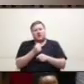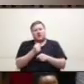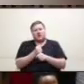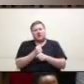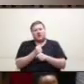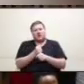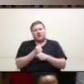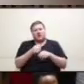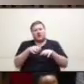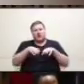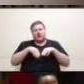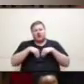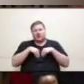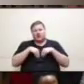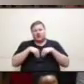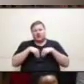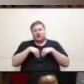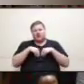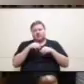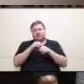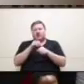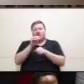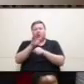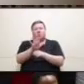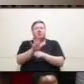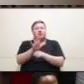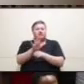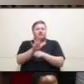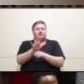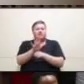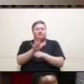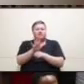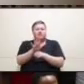of accepting the outcome of the